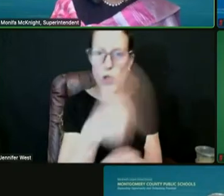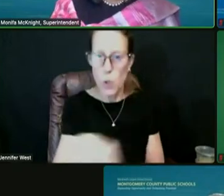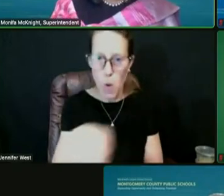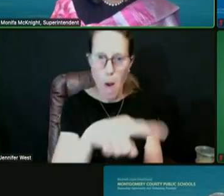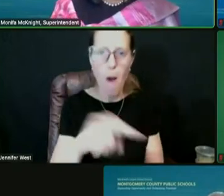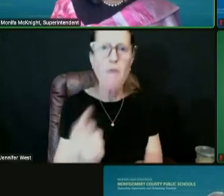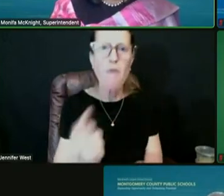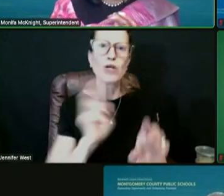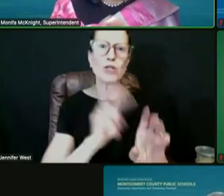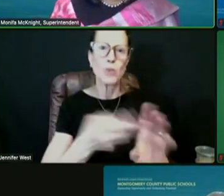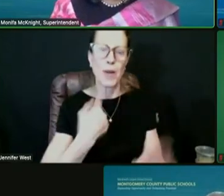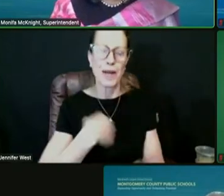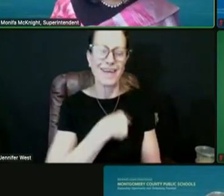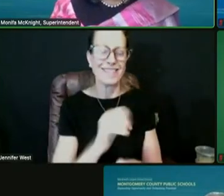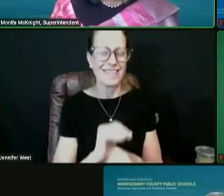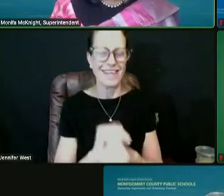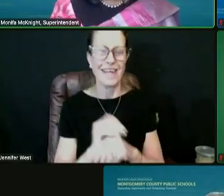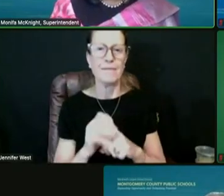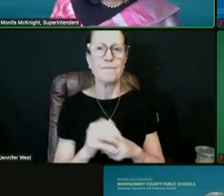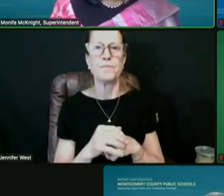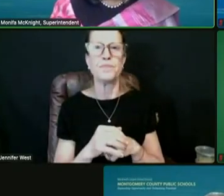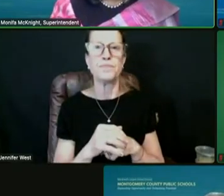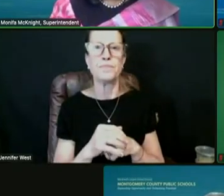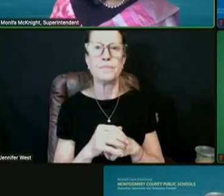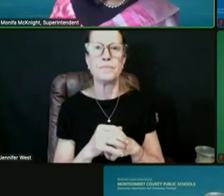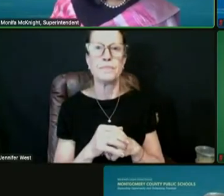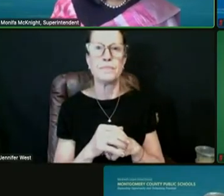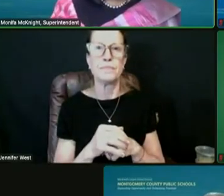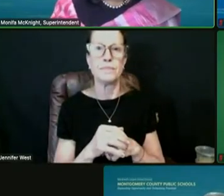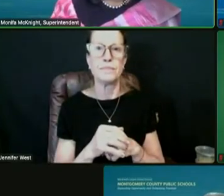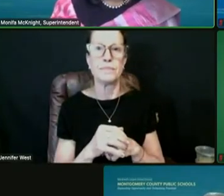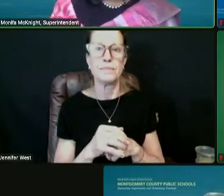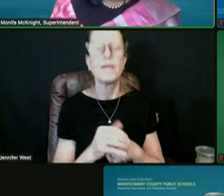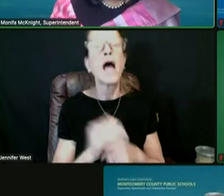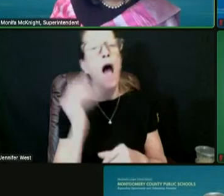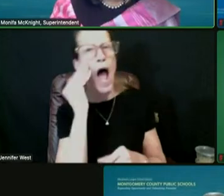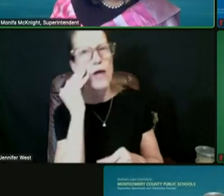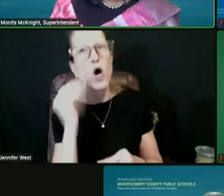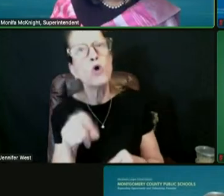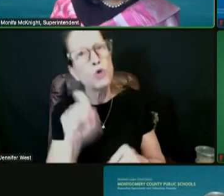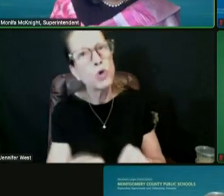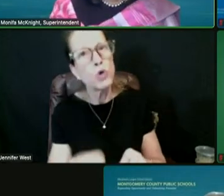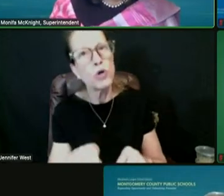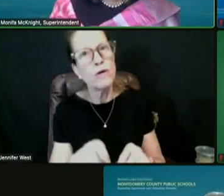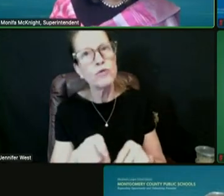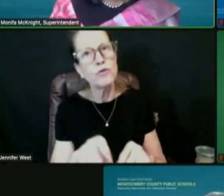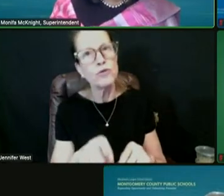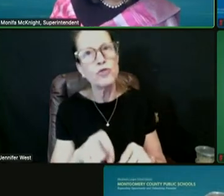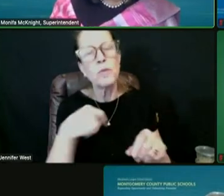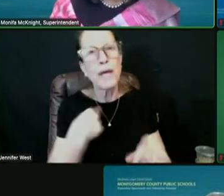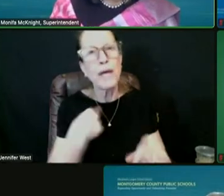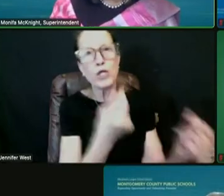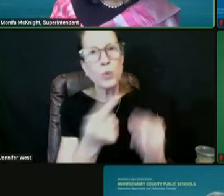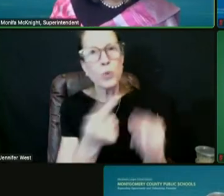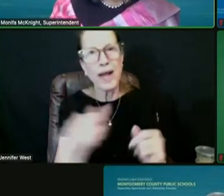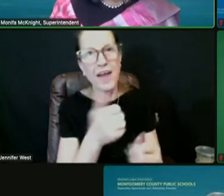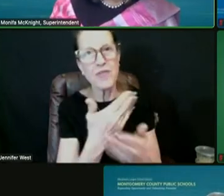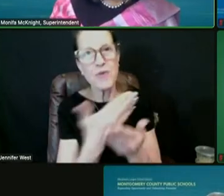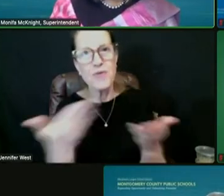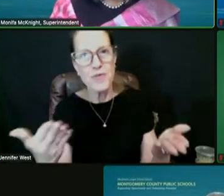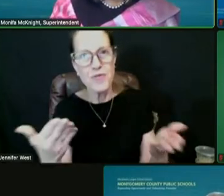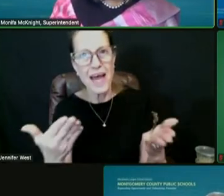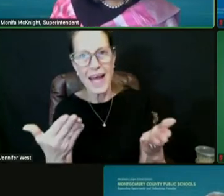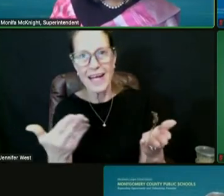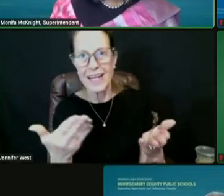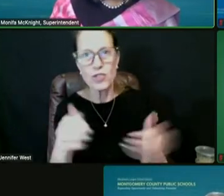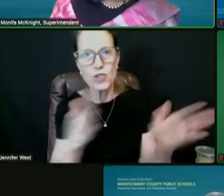So I do want to recognize that, again, you could have spent your evening doing many things, but to be able to come tonight and hear about the